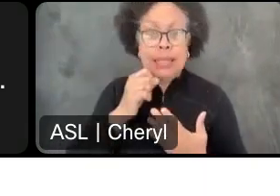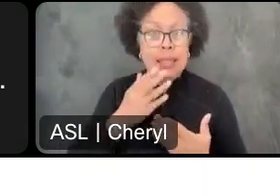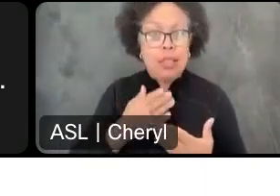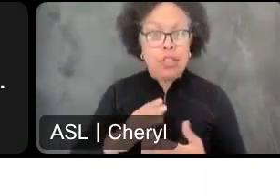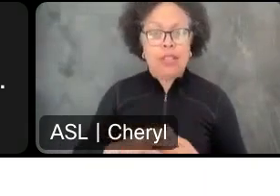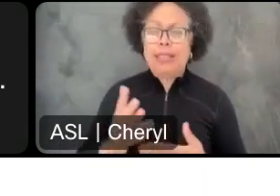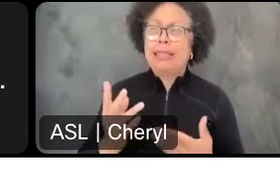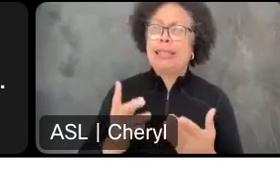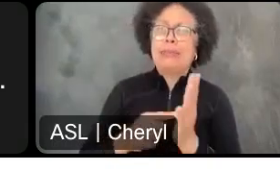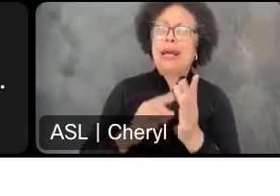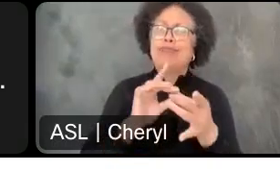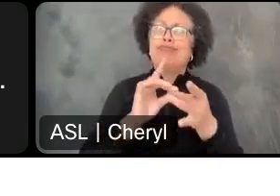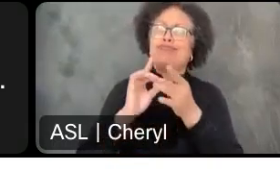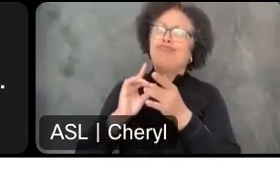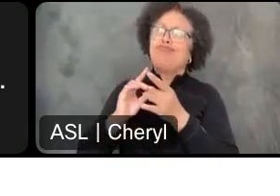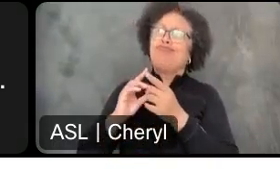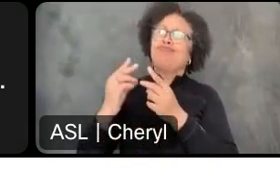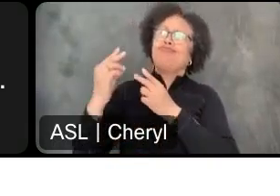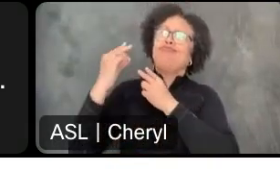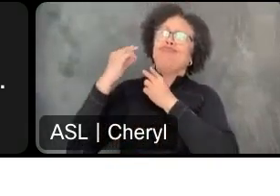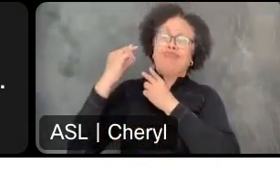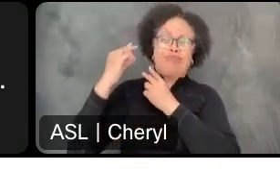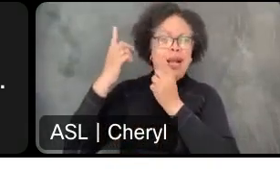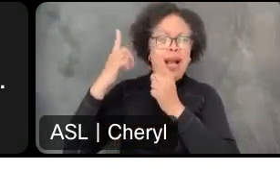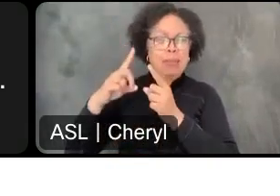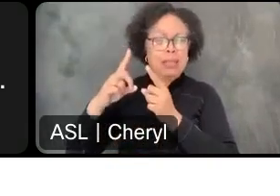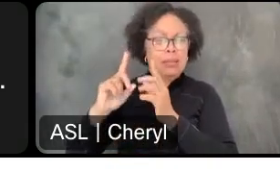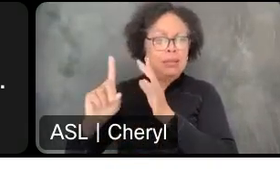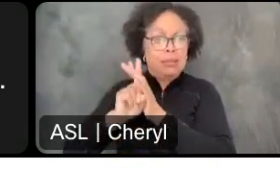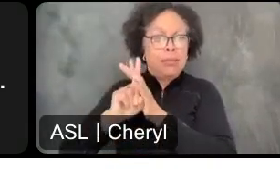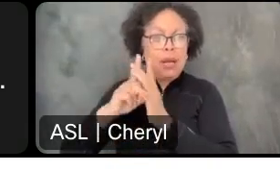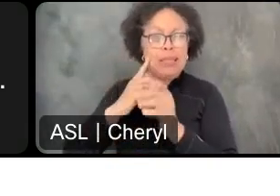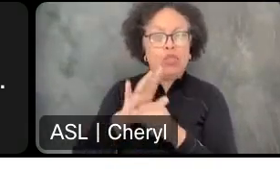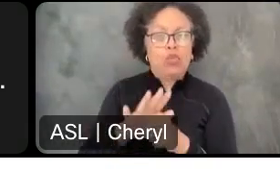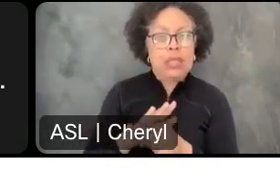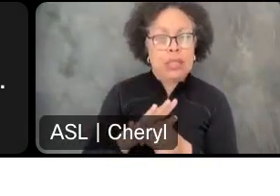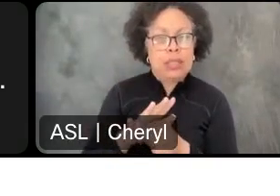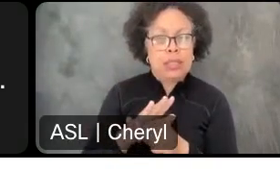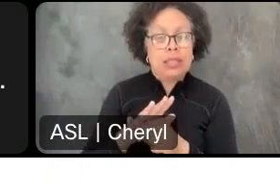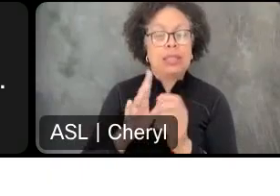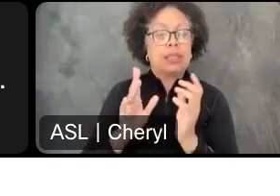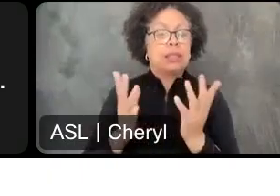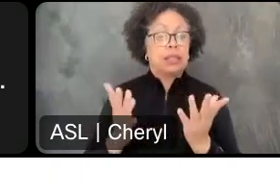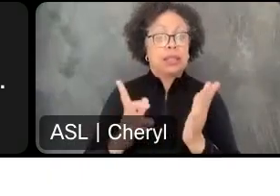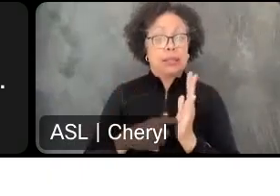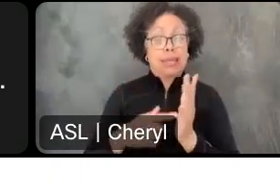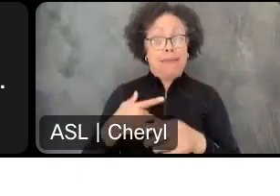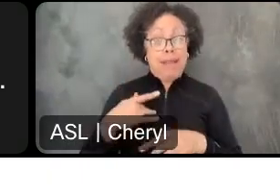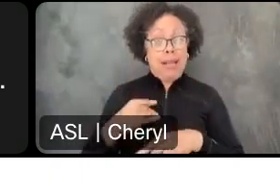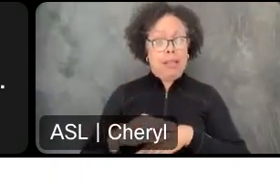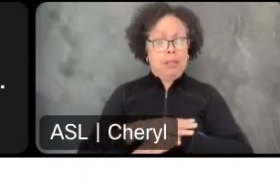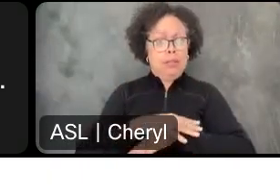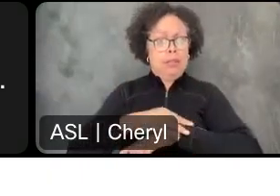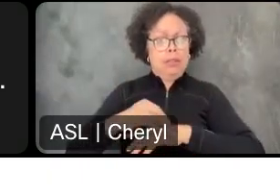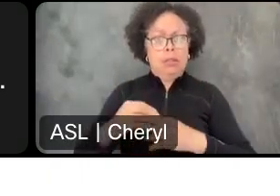are reminders of the past that may occur when under stress. Skin sensations can range